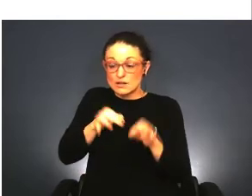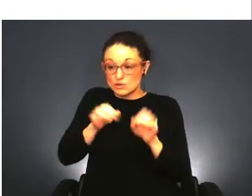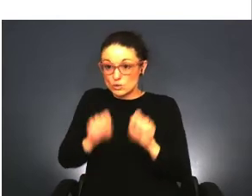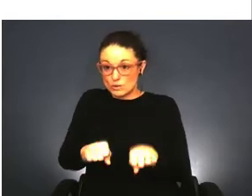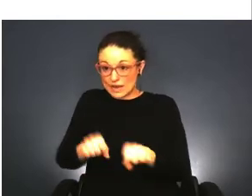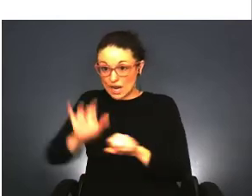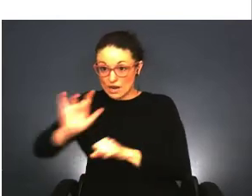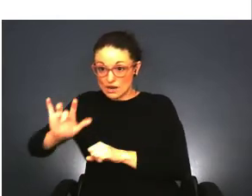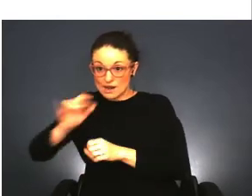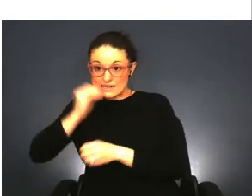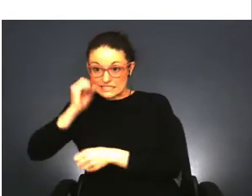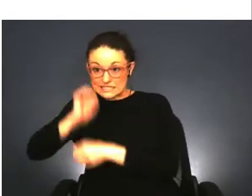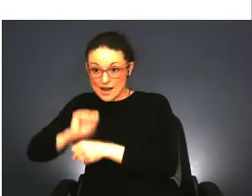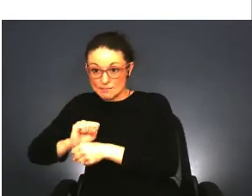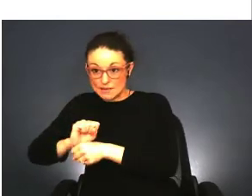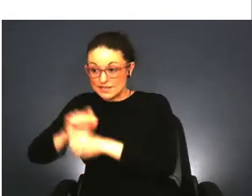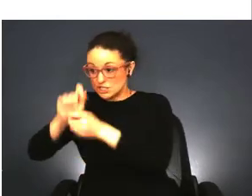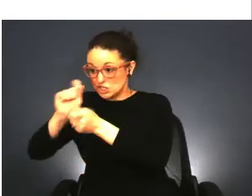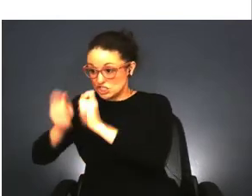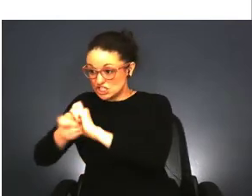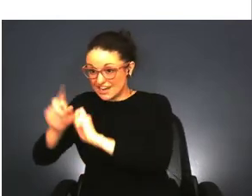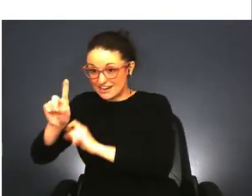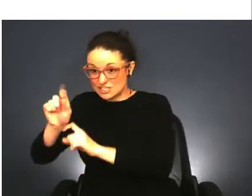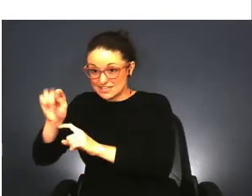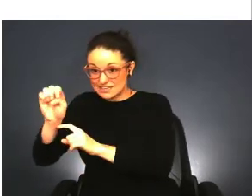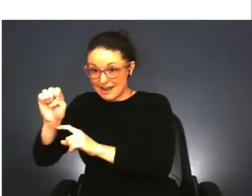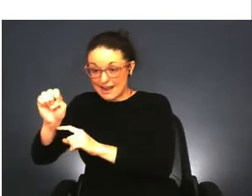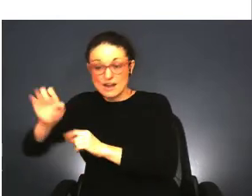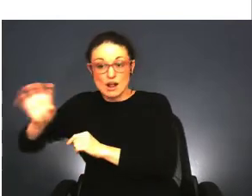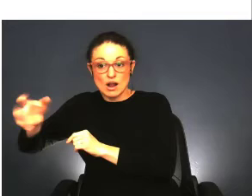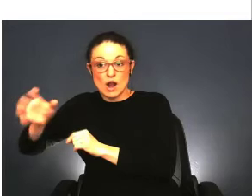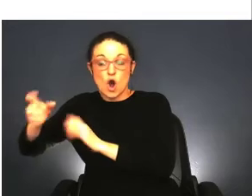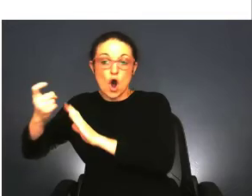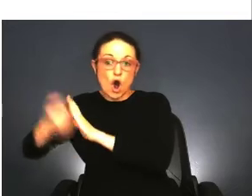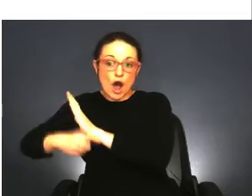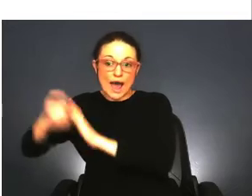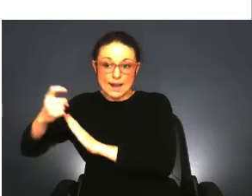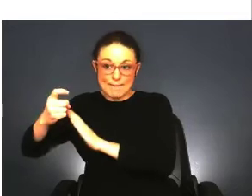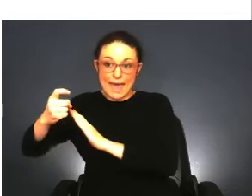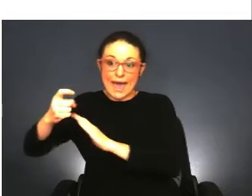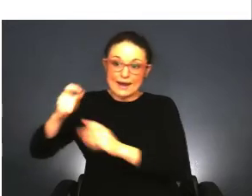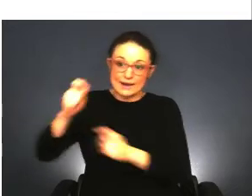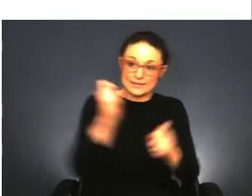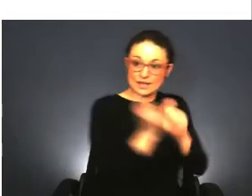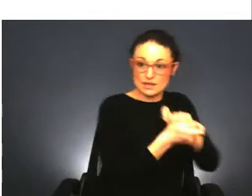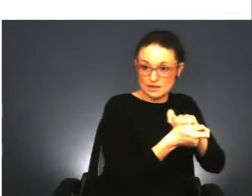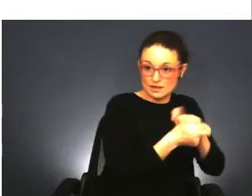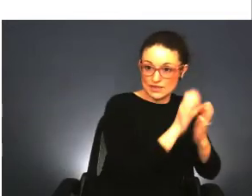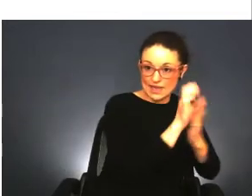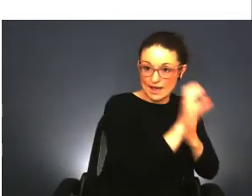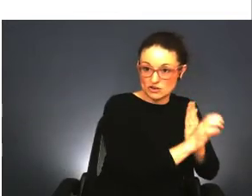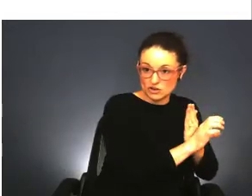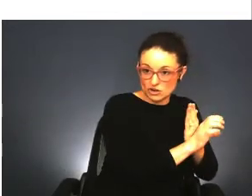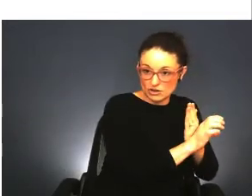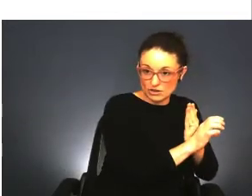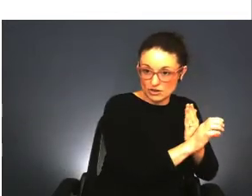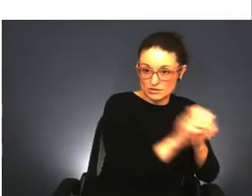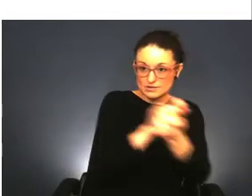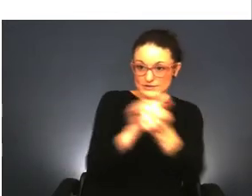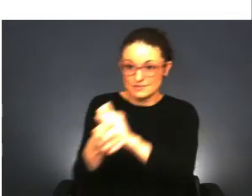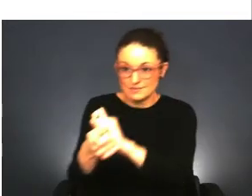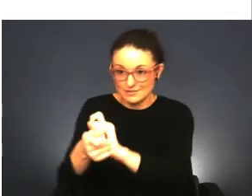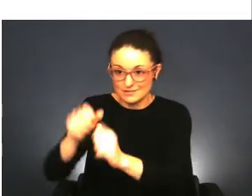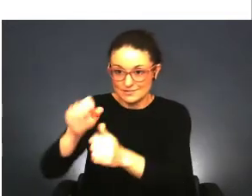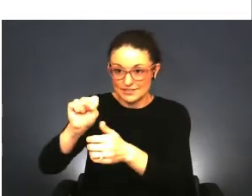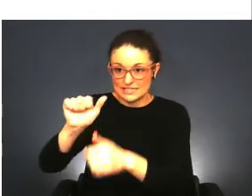that date, and then Canvas will automatically update that date for you in the calendar, in the